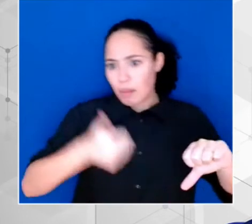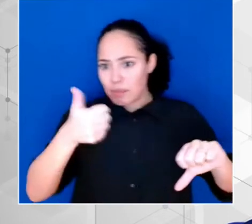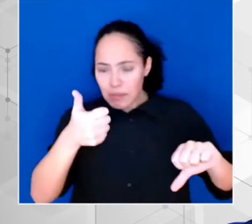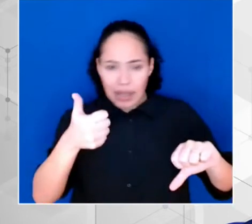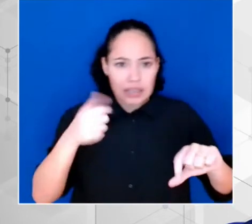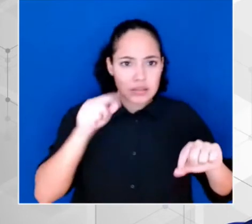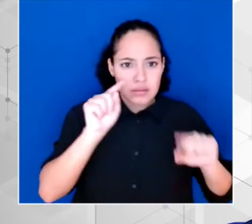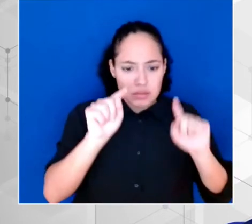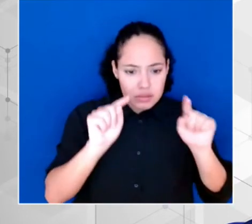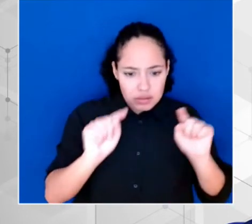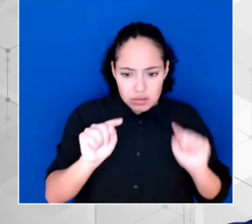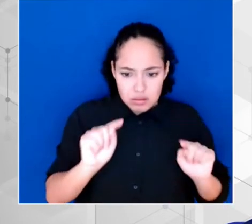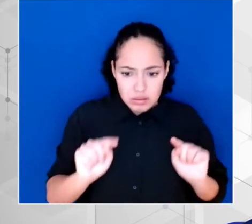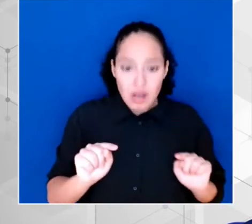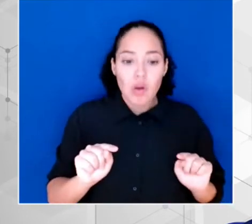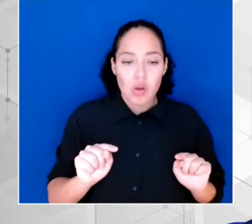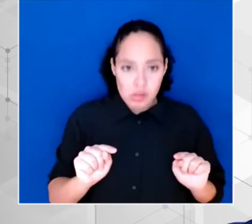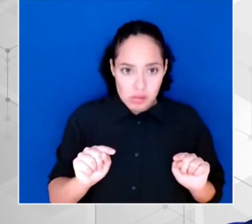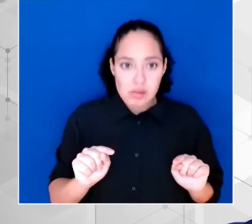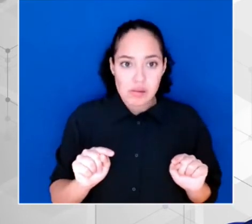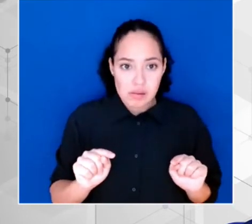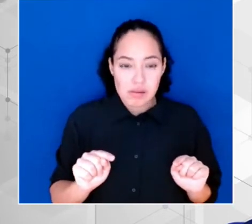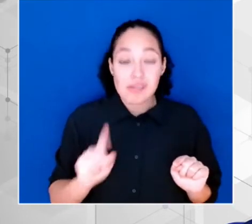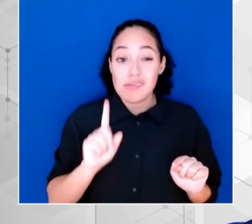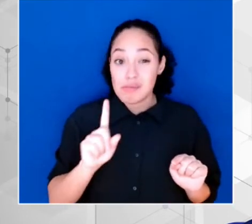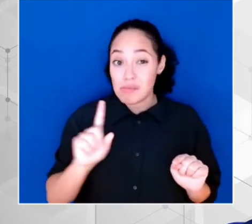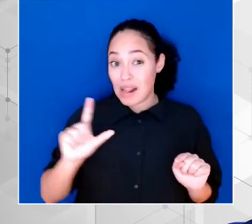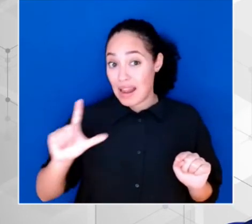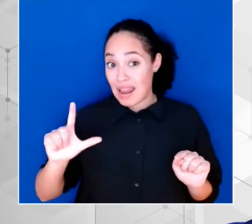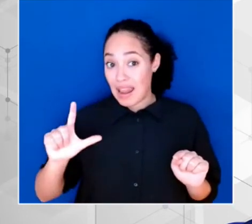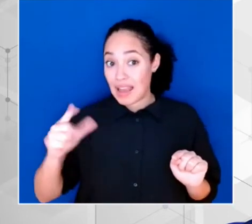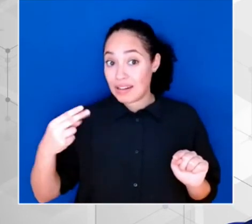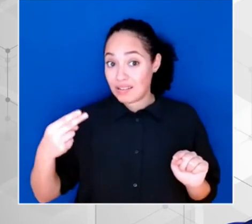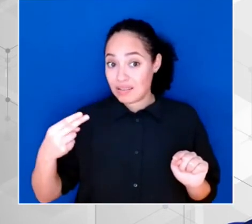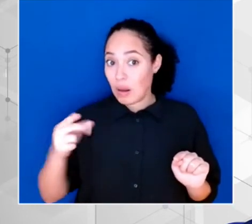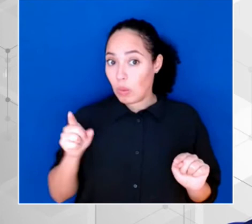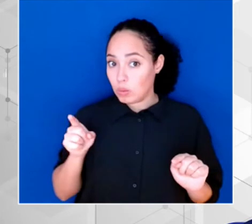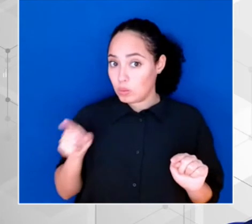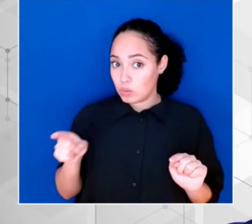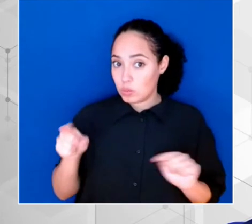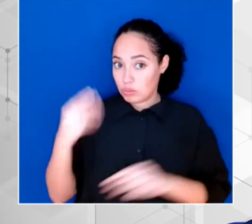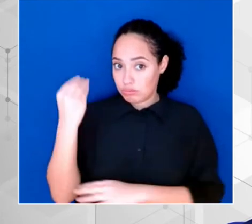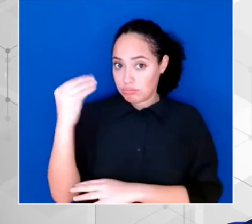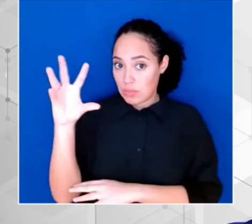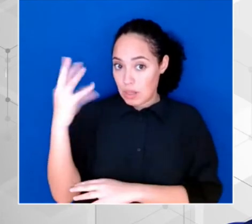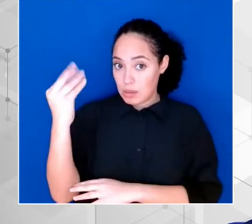not a testing library; it's a reporting library. You can see the